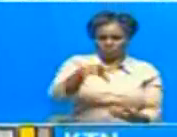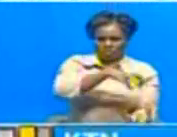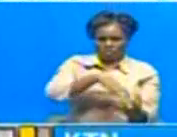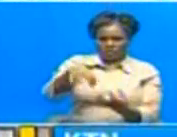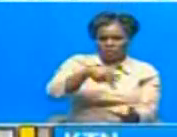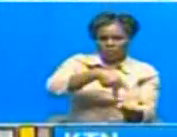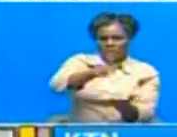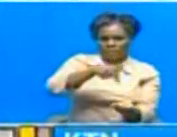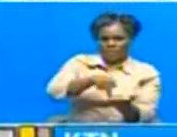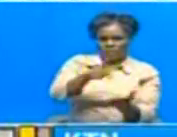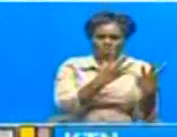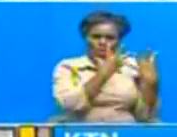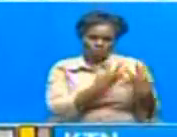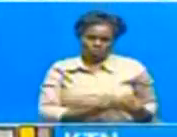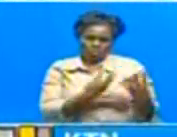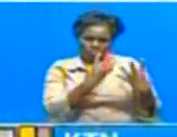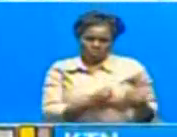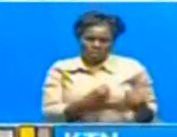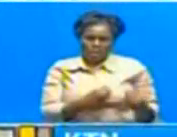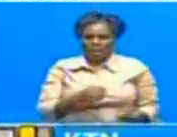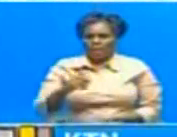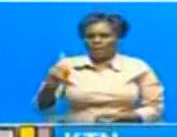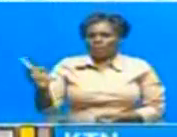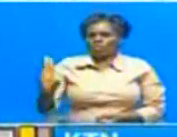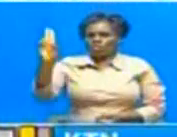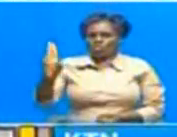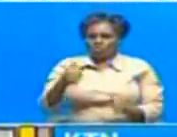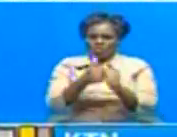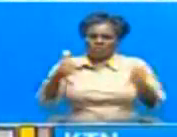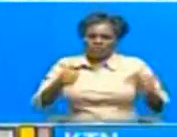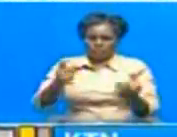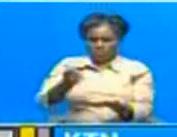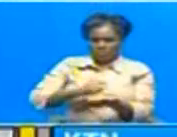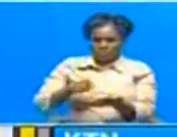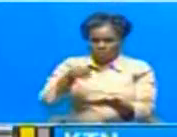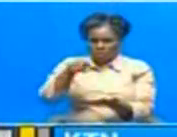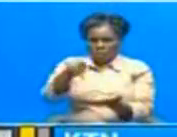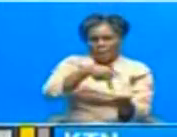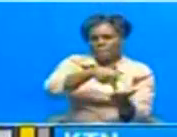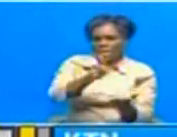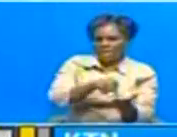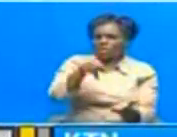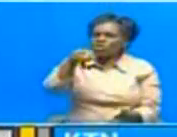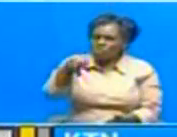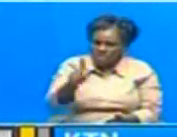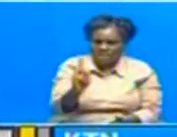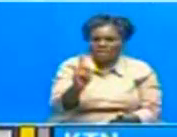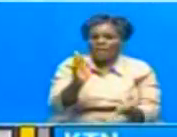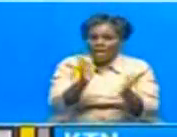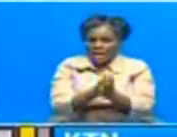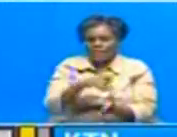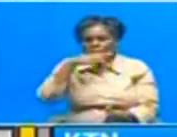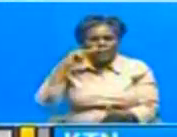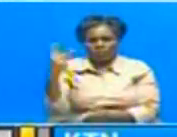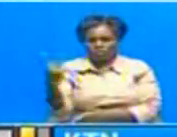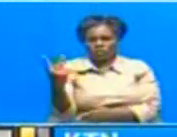pension and the president refused to assent to the bill, the retirement package, arguing that you and Kalonzo